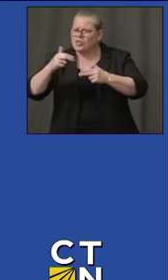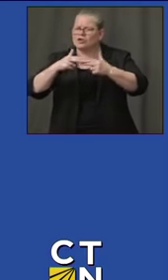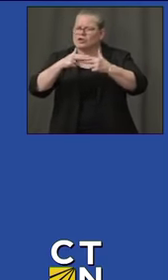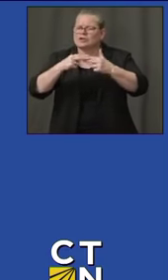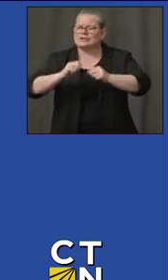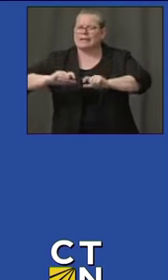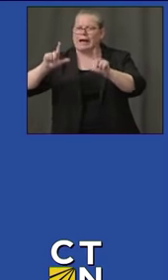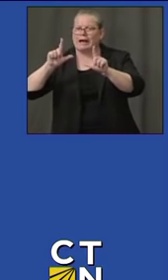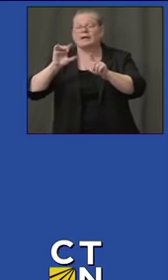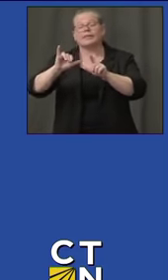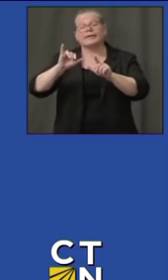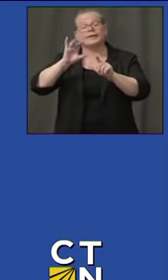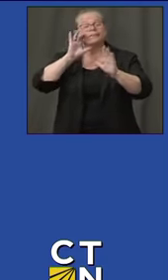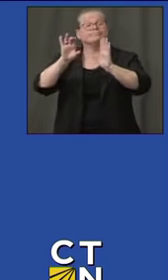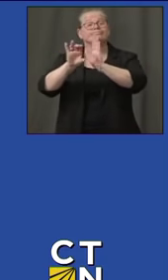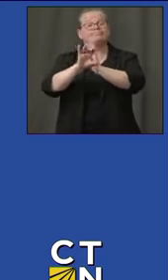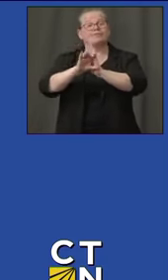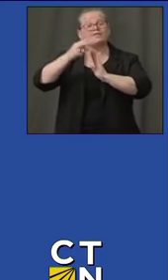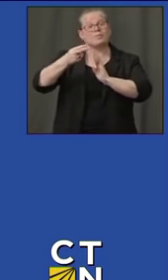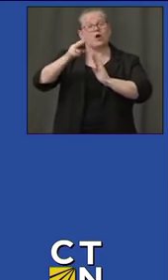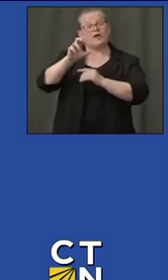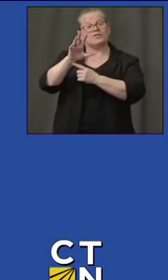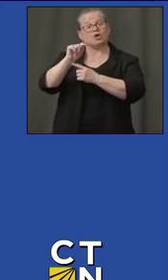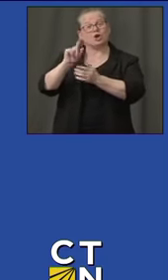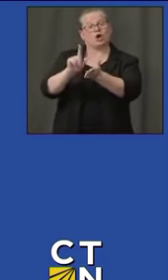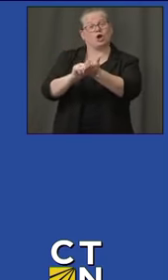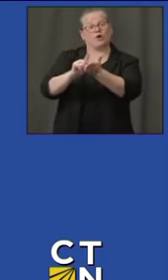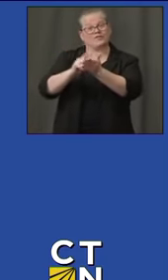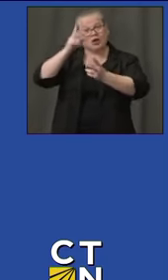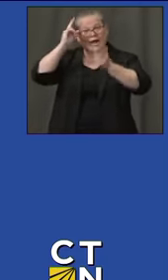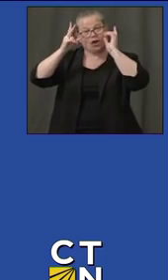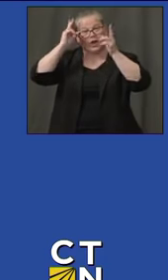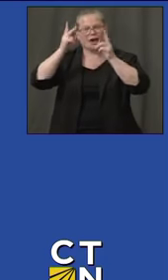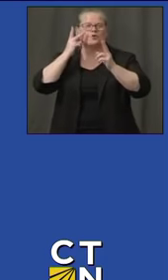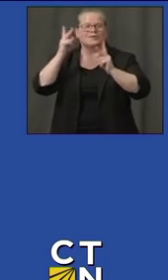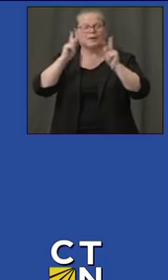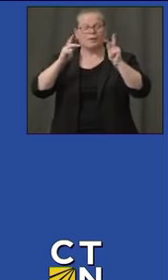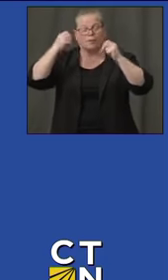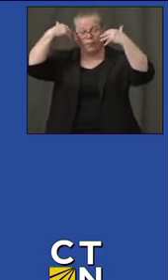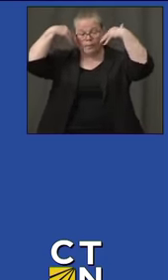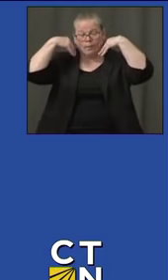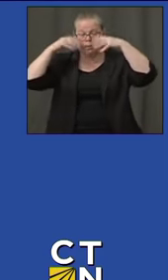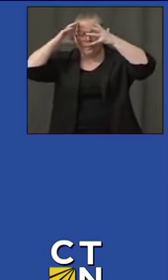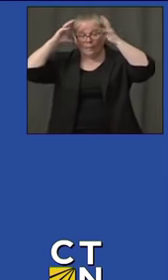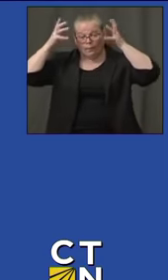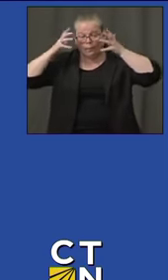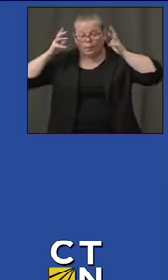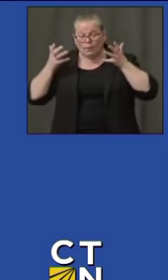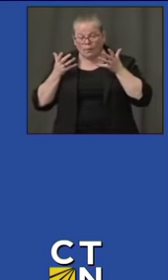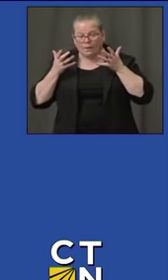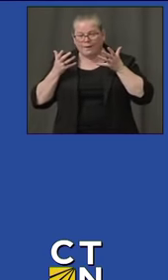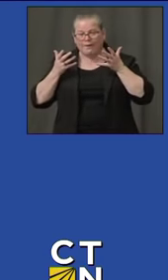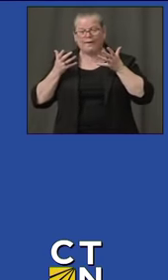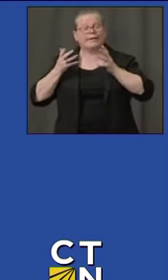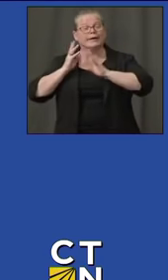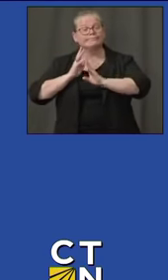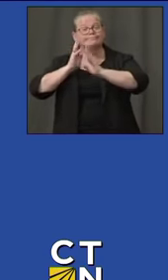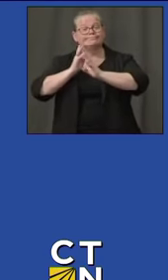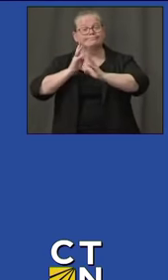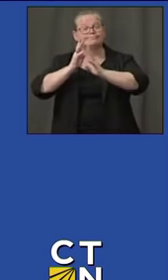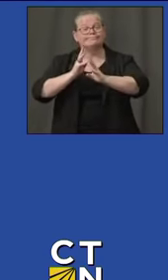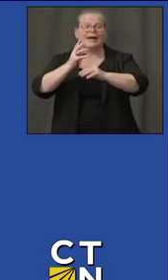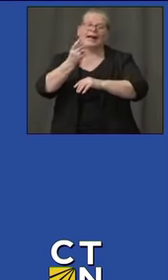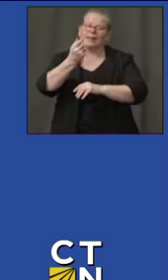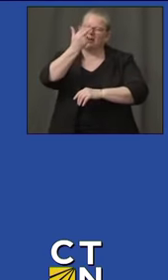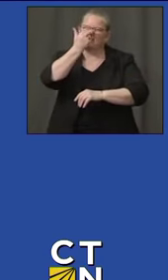here's one from the Hartford Courant the other day, haircut. You see some fairly shaggy people going by. And this amused me. It's